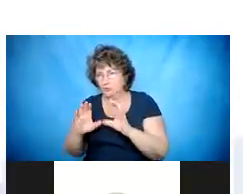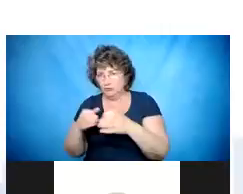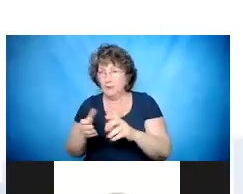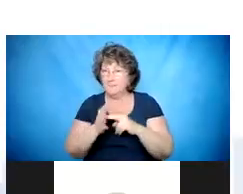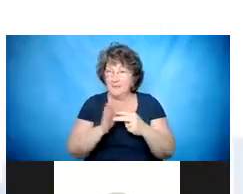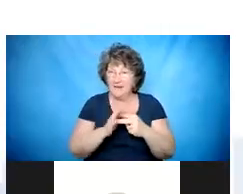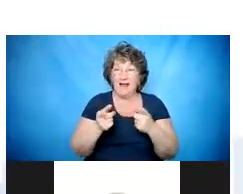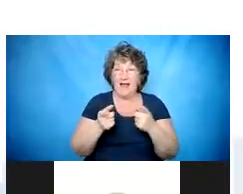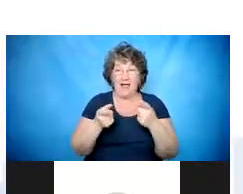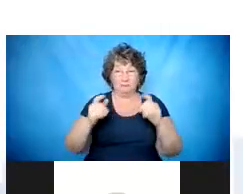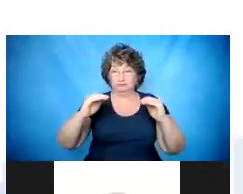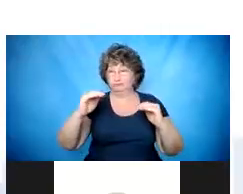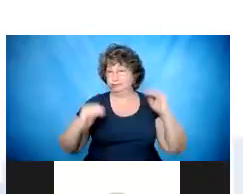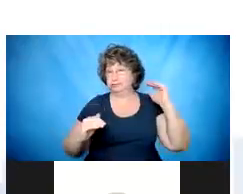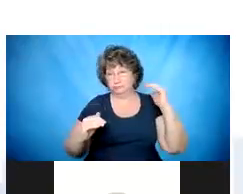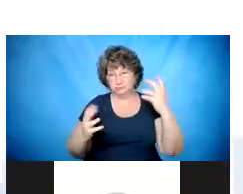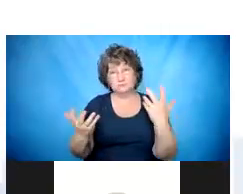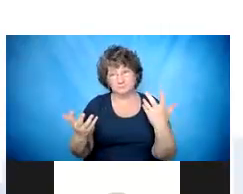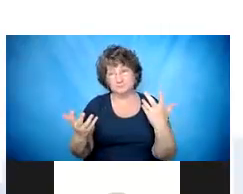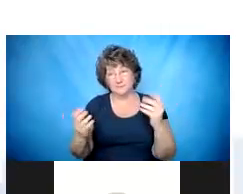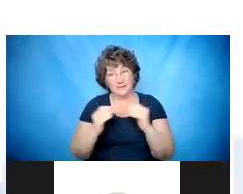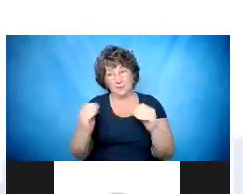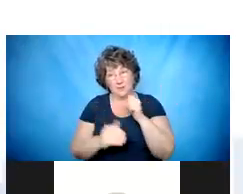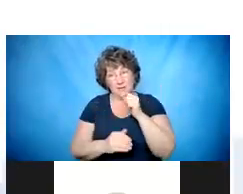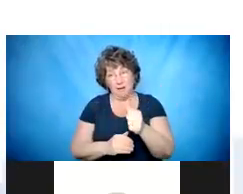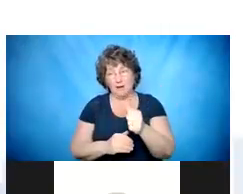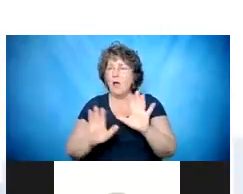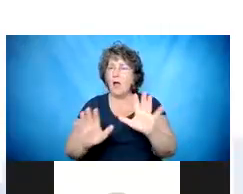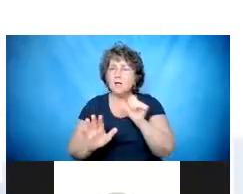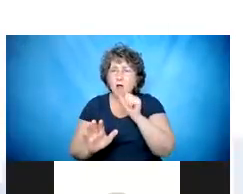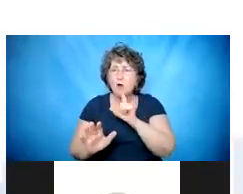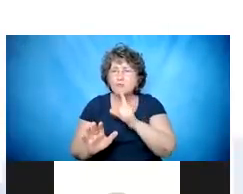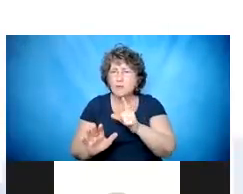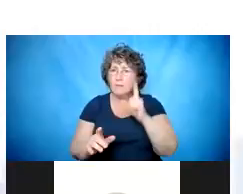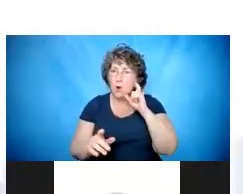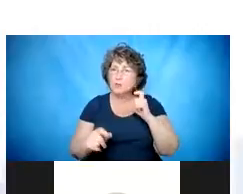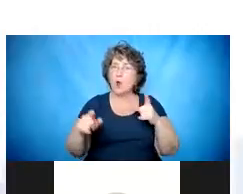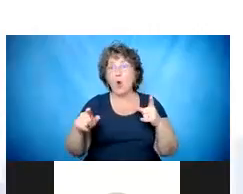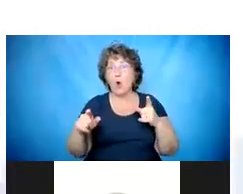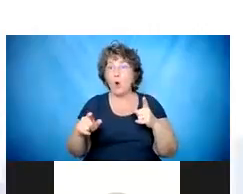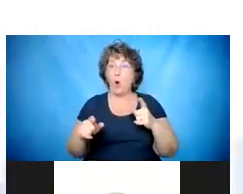racism by staff or providers. Sometimes we get where like disparity means like, oh,